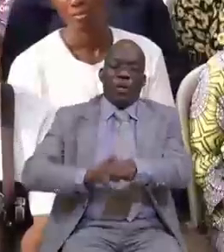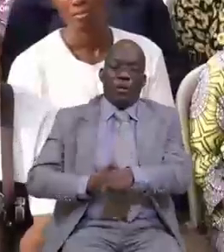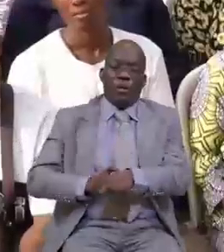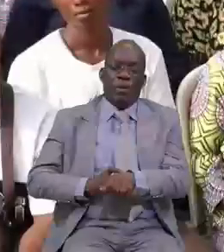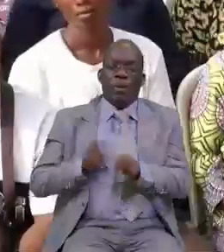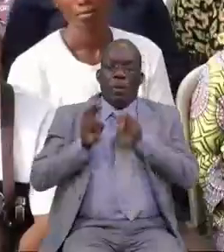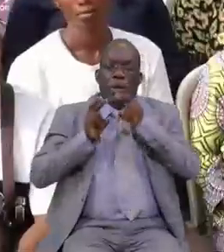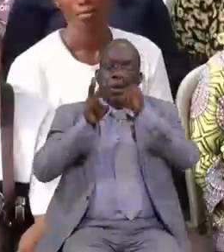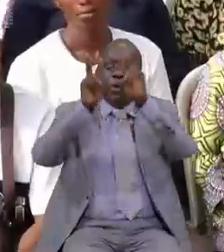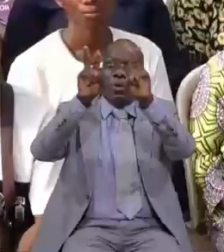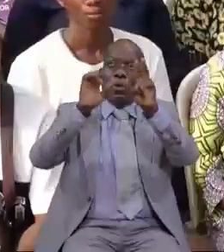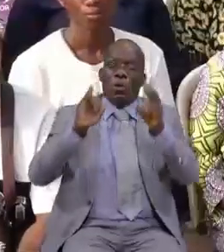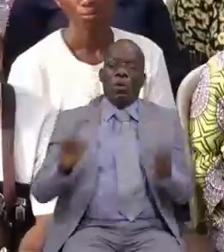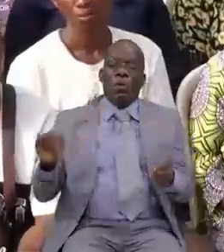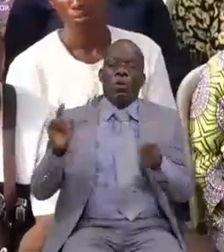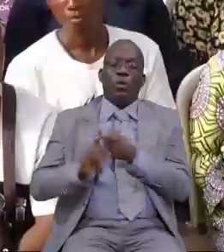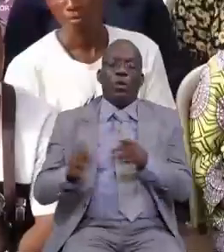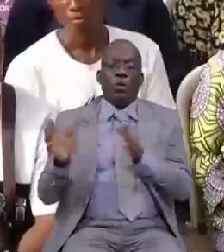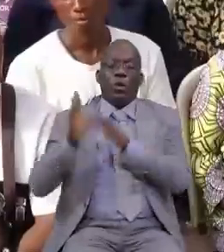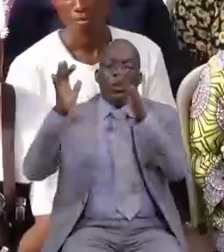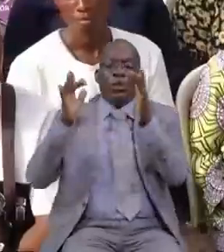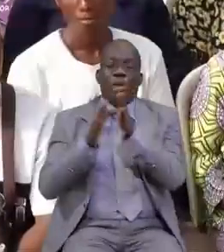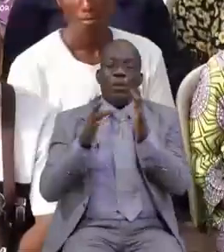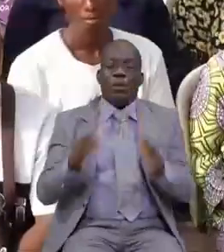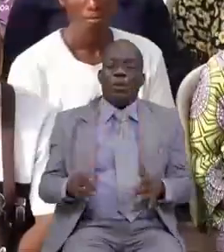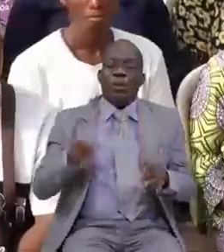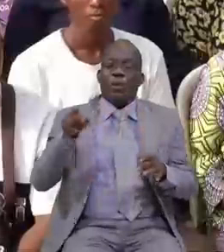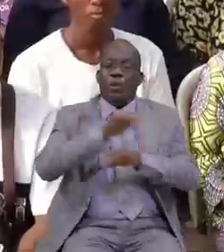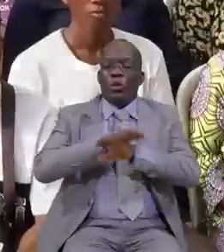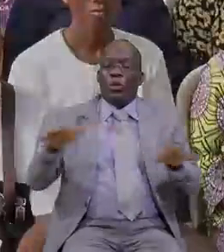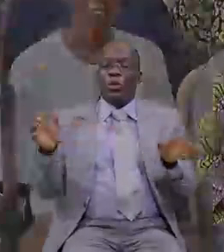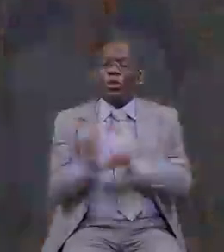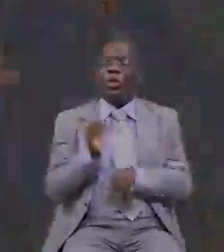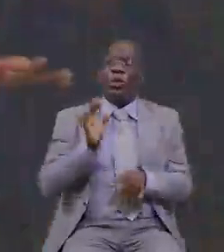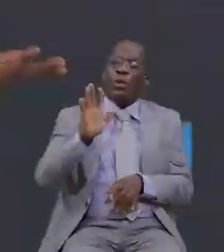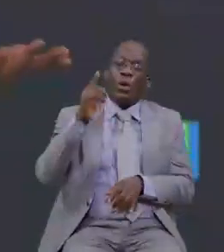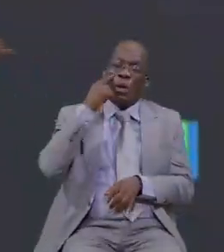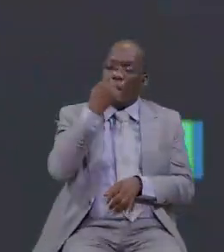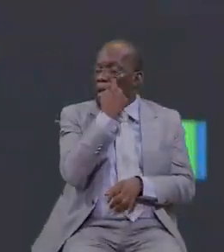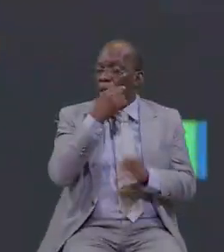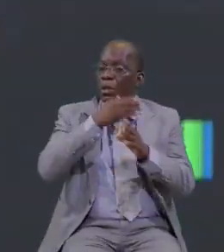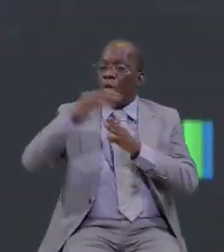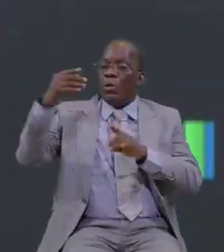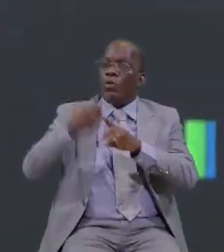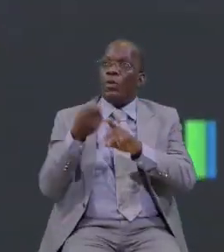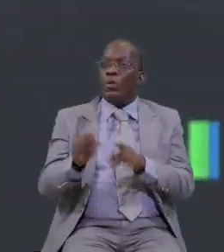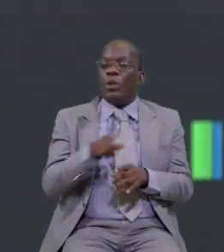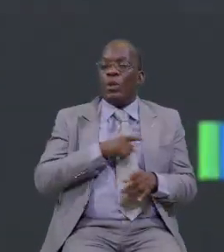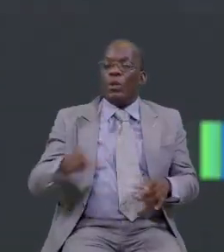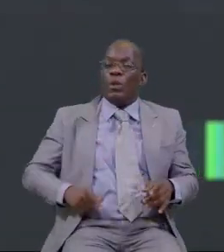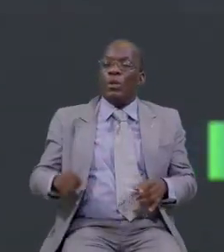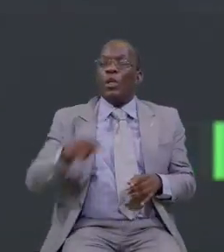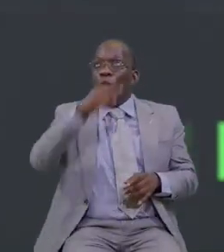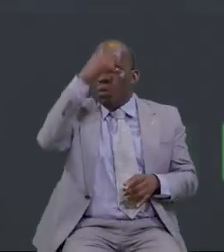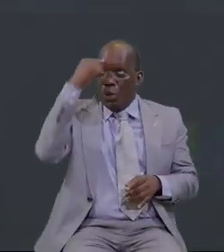looking unto Jesus, you don't take your sight away from the Lord because he's the author and